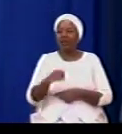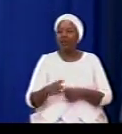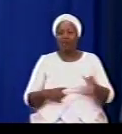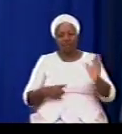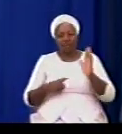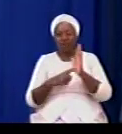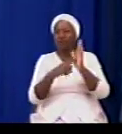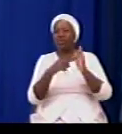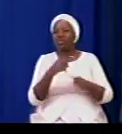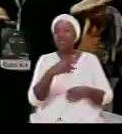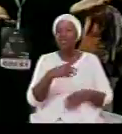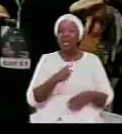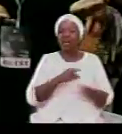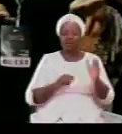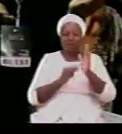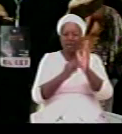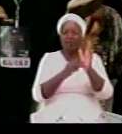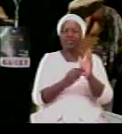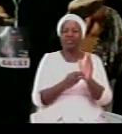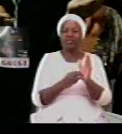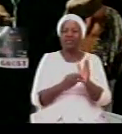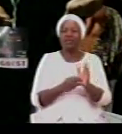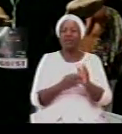in Jesus' name.